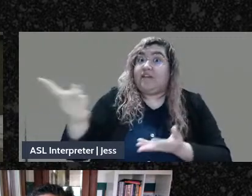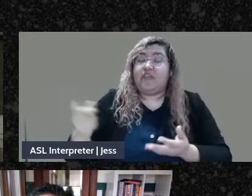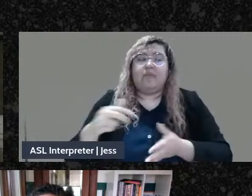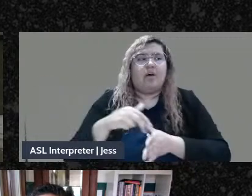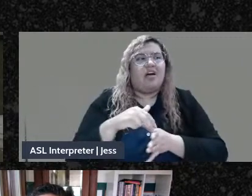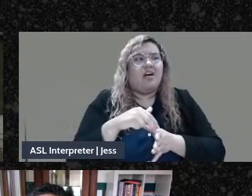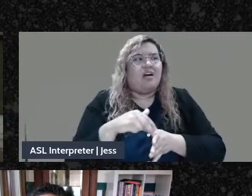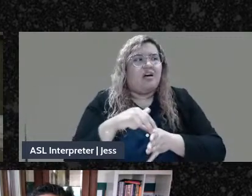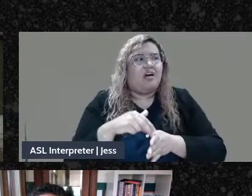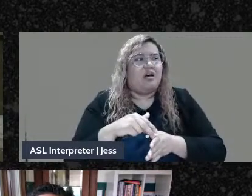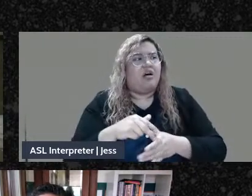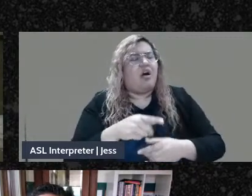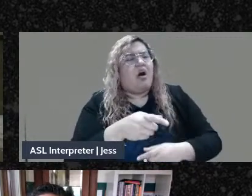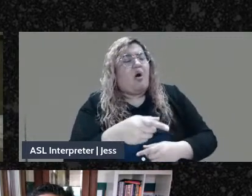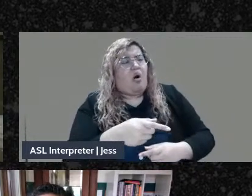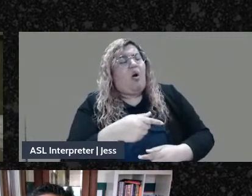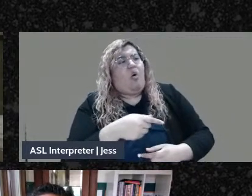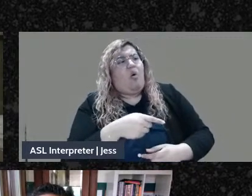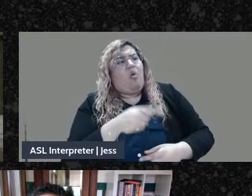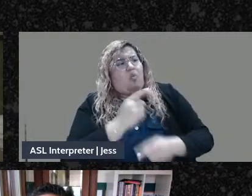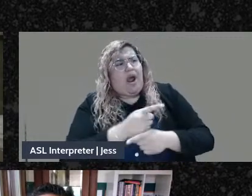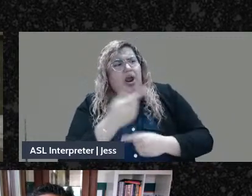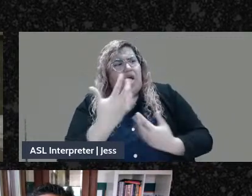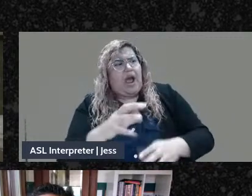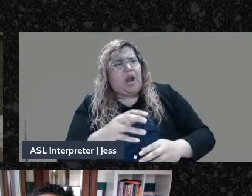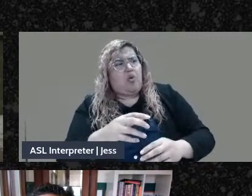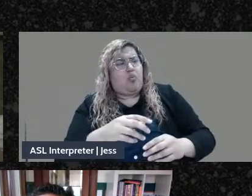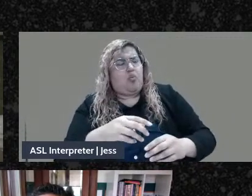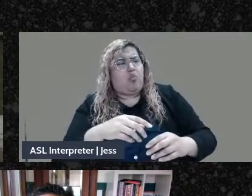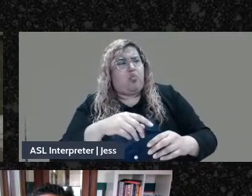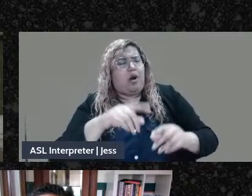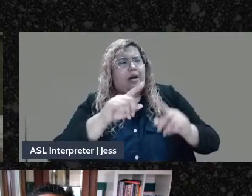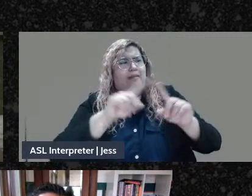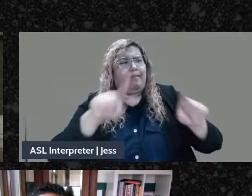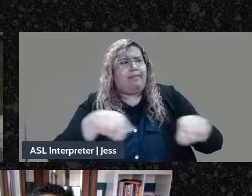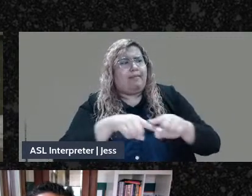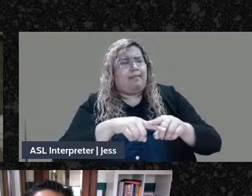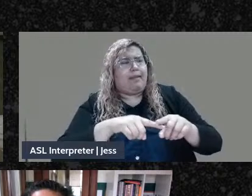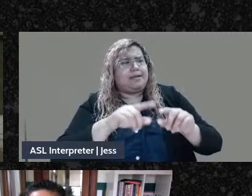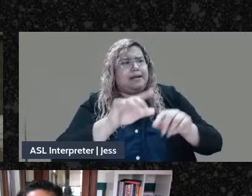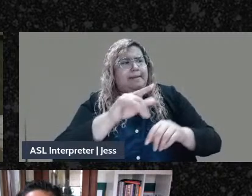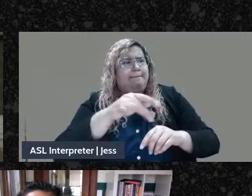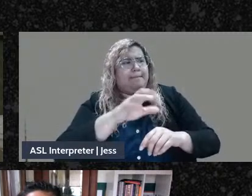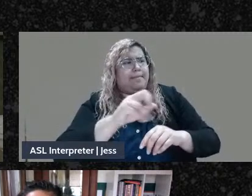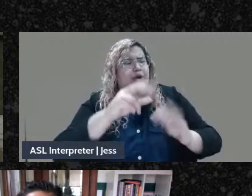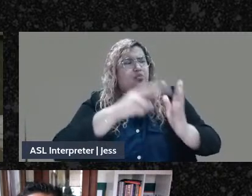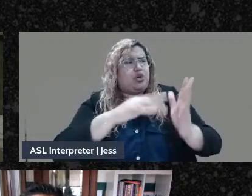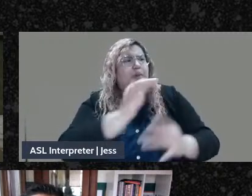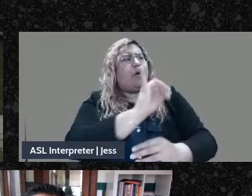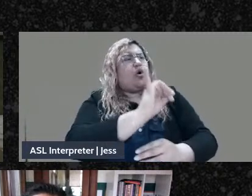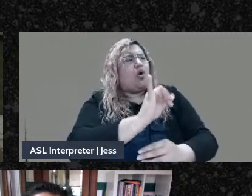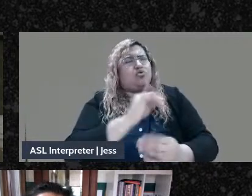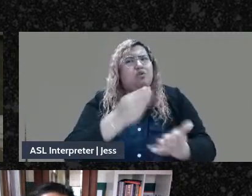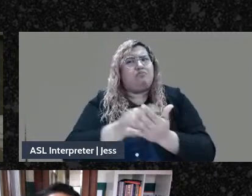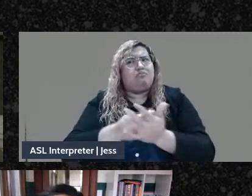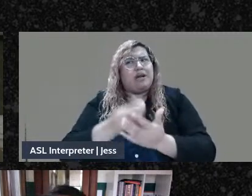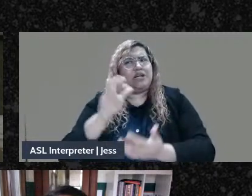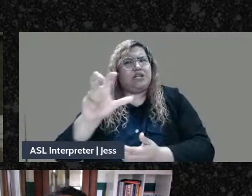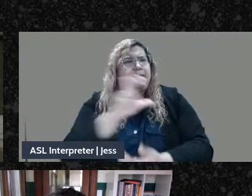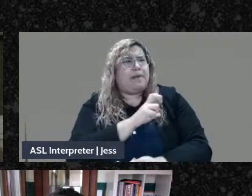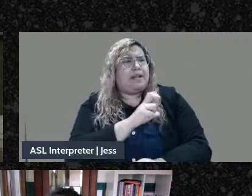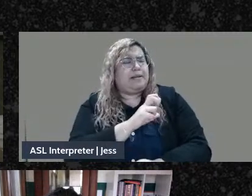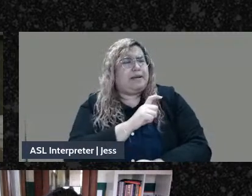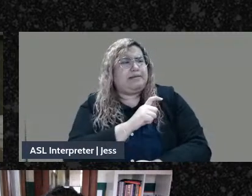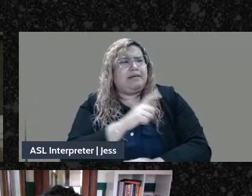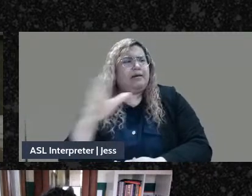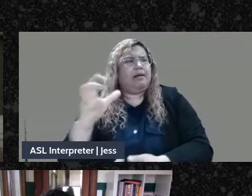we're not for license plate readers, but also we don't want y'all to put more money into police, more resources into police. We want it to go to our people. And so we're seeing is